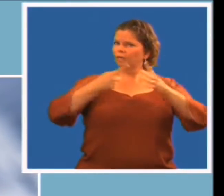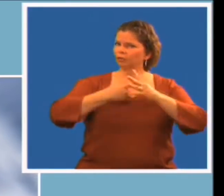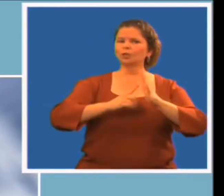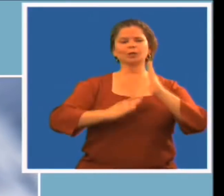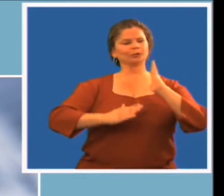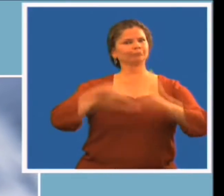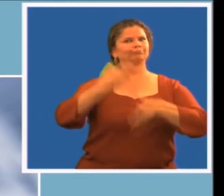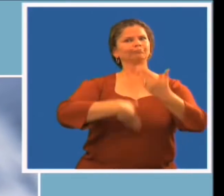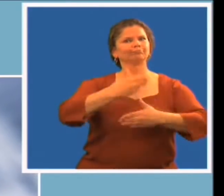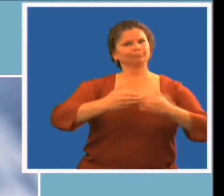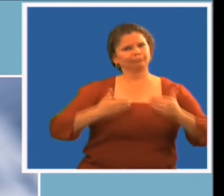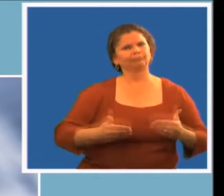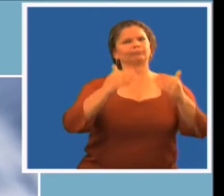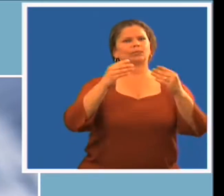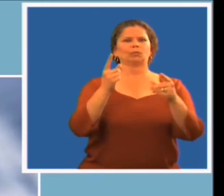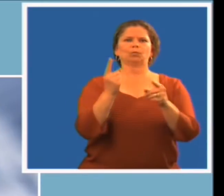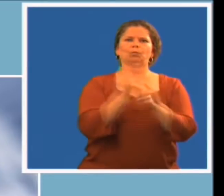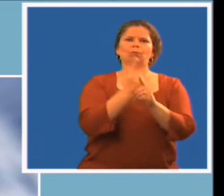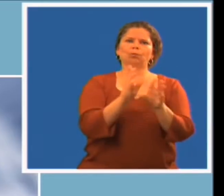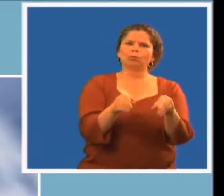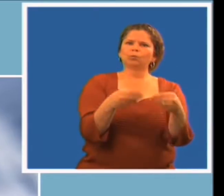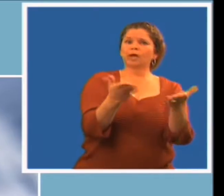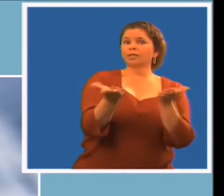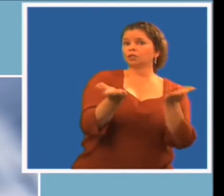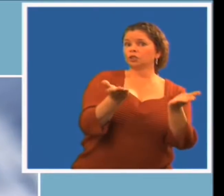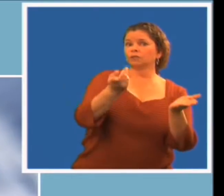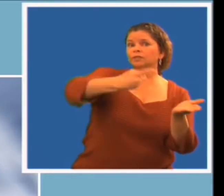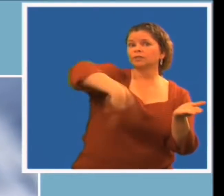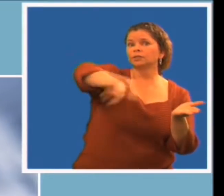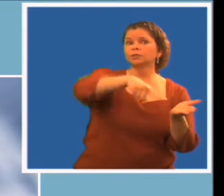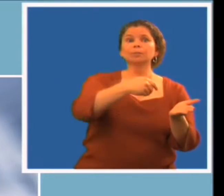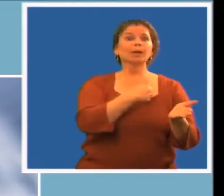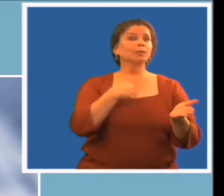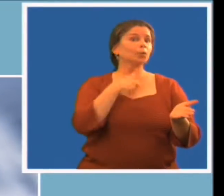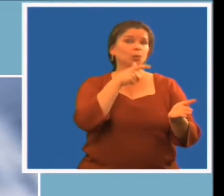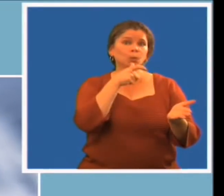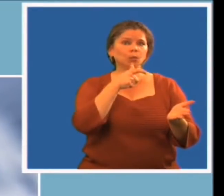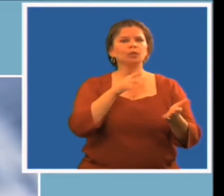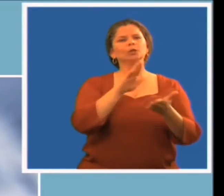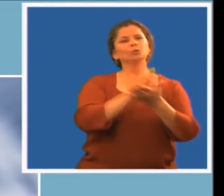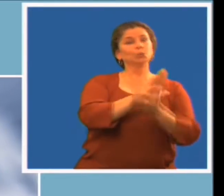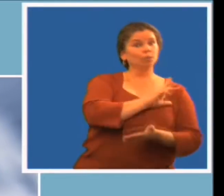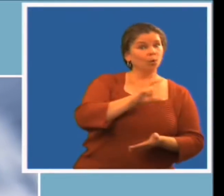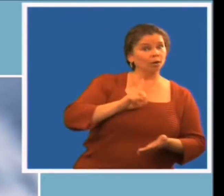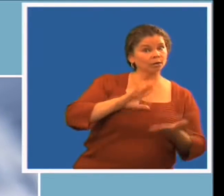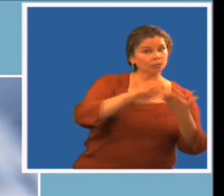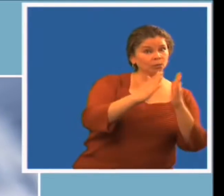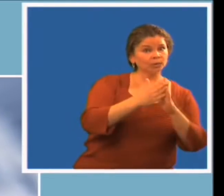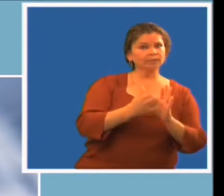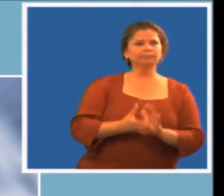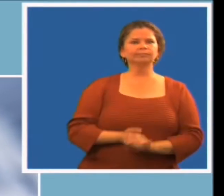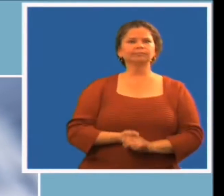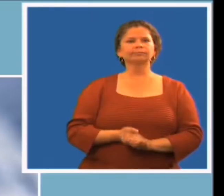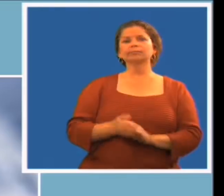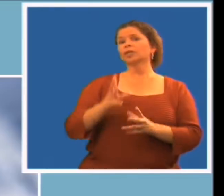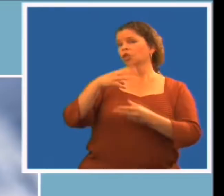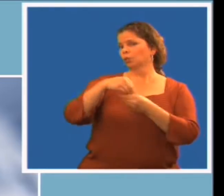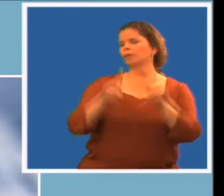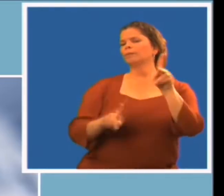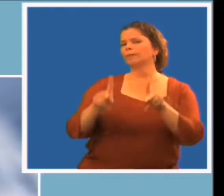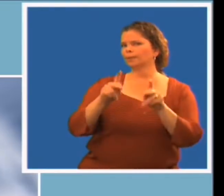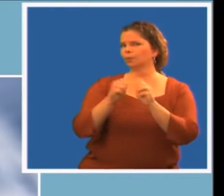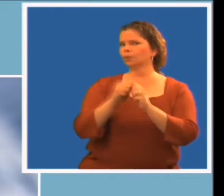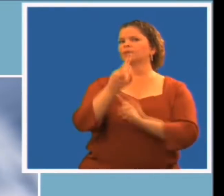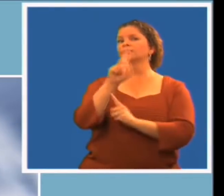2010. School boards have already begun to deliver appropriate customer service to all members of the